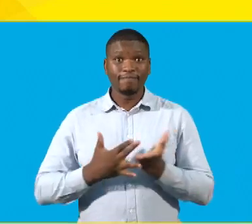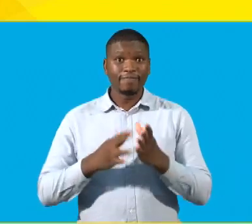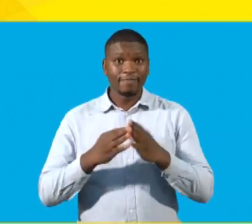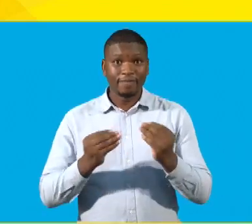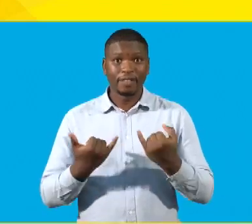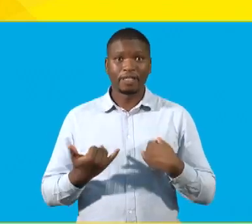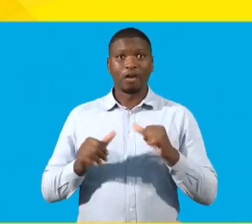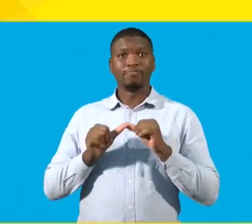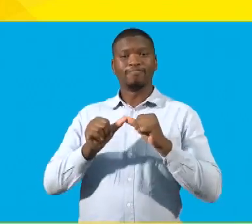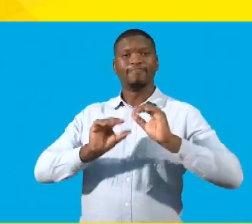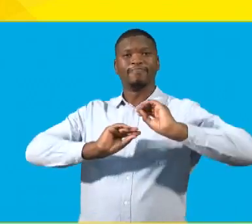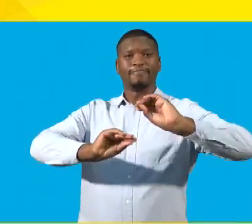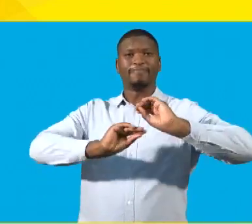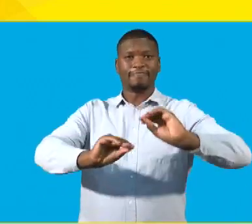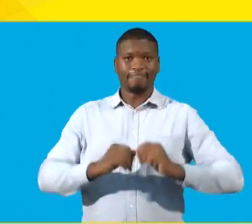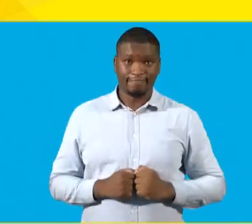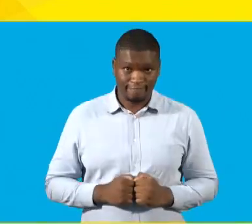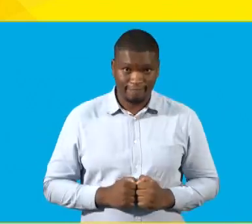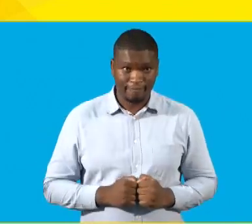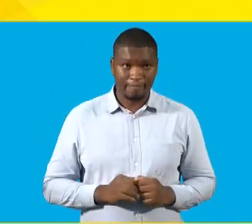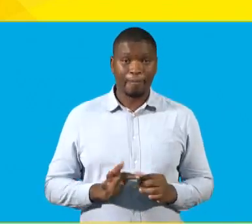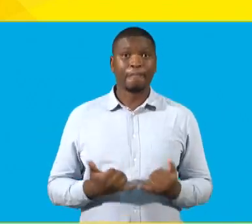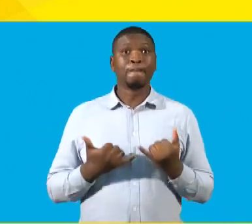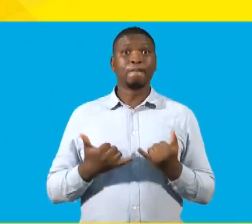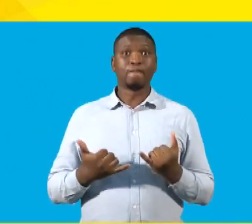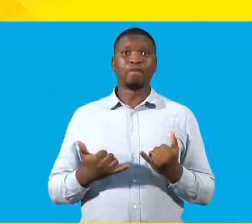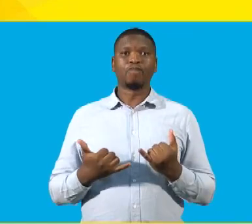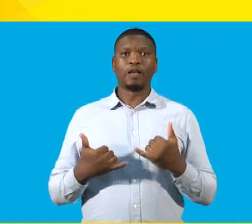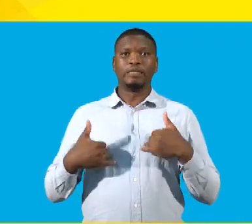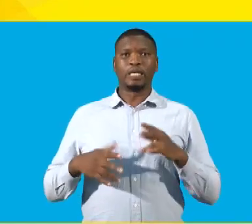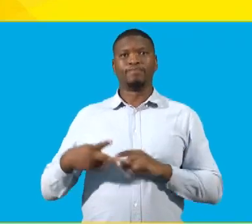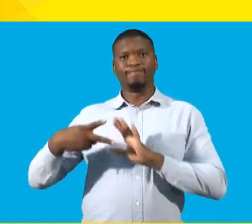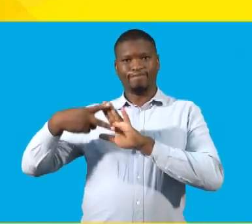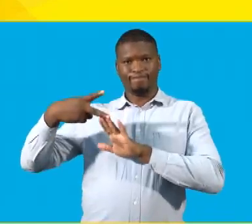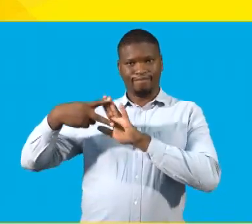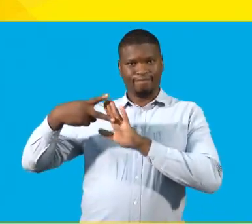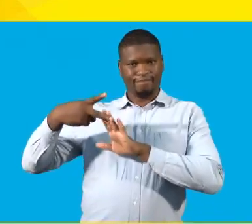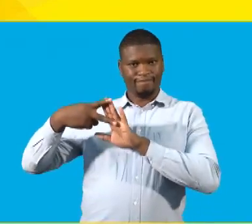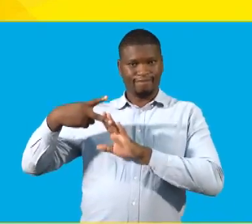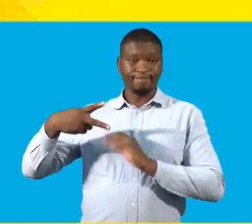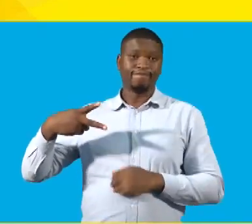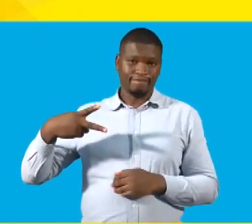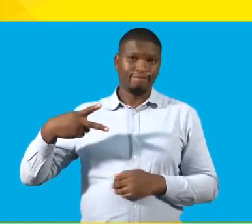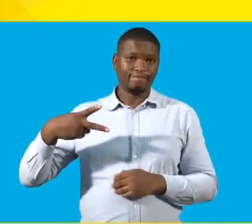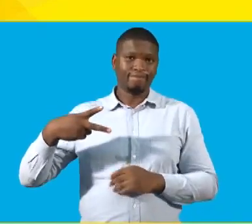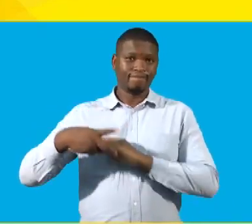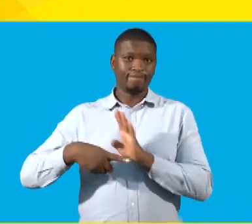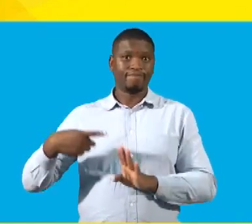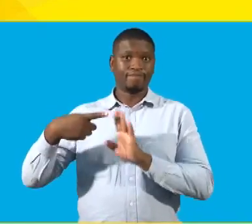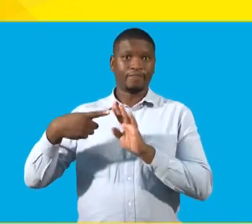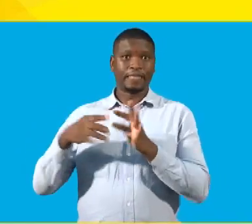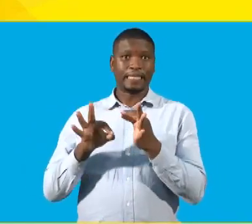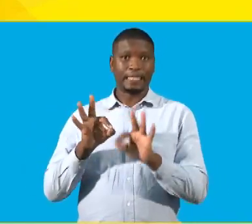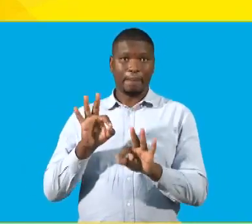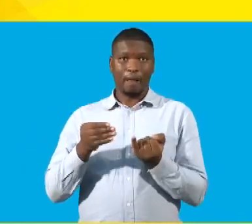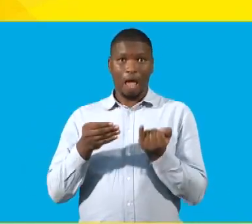Welcome back from the ad break, and let's continue with our lesson. So now we are going to go into the first two concepts of our concept map, and